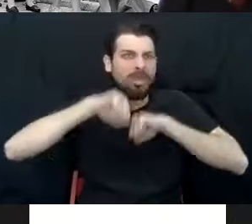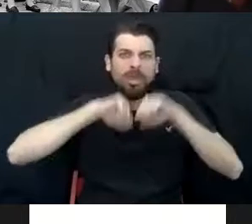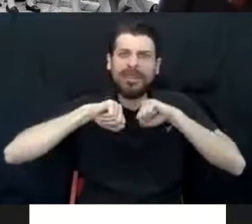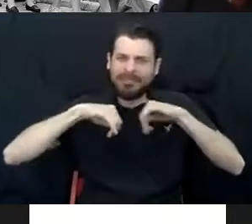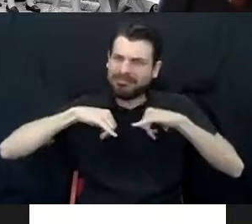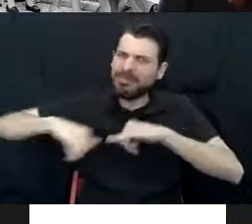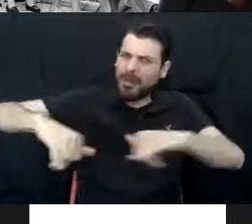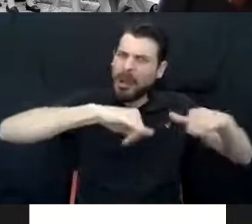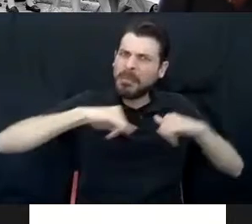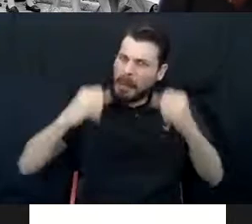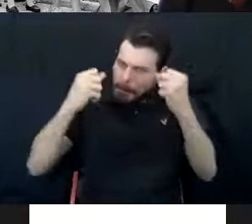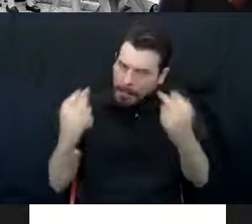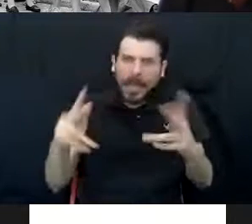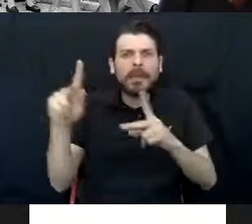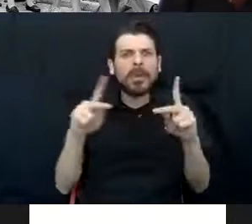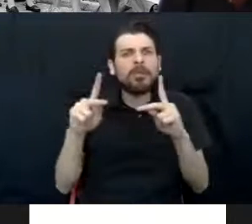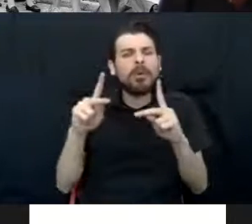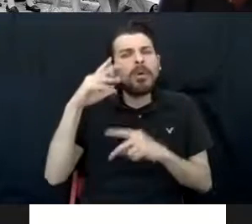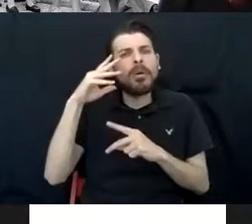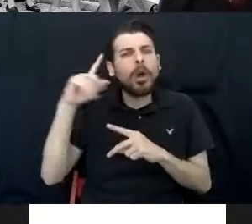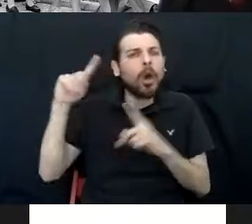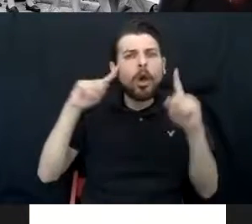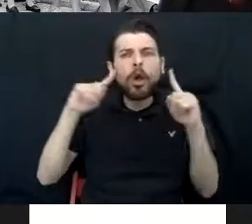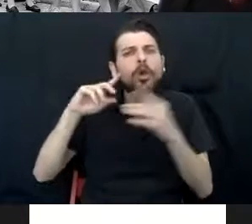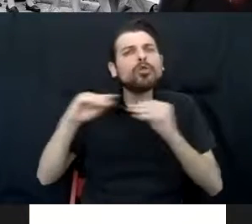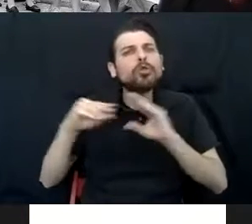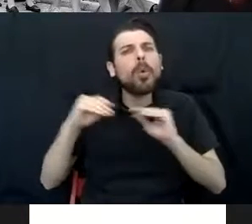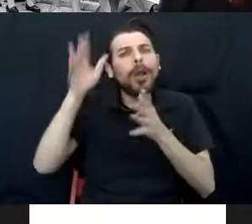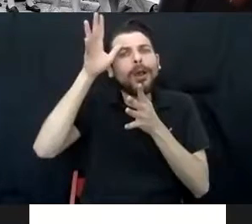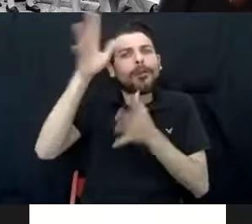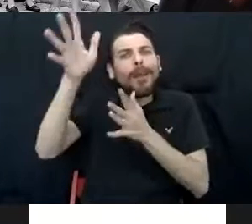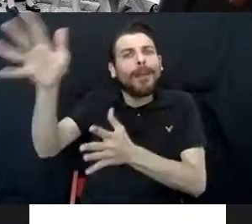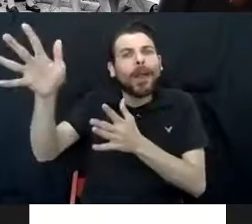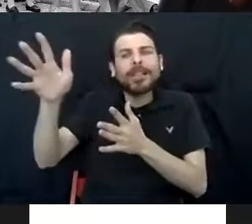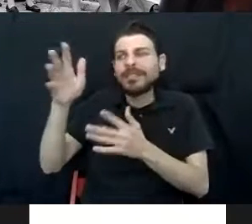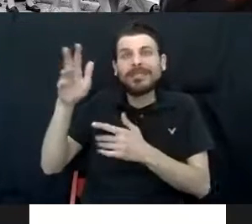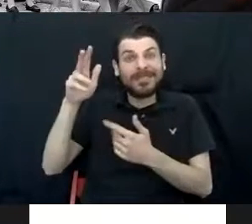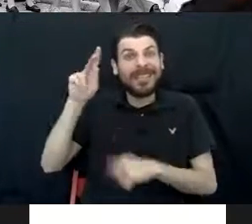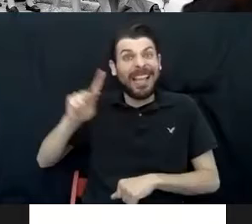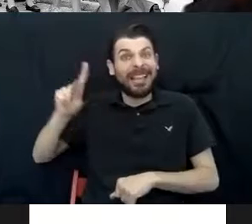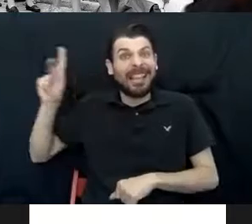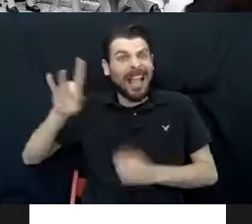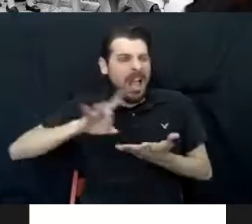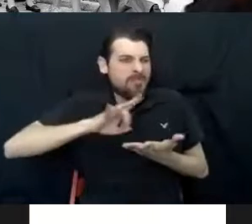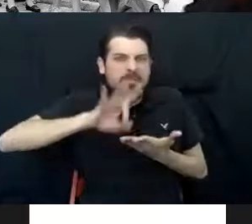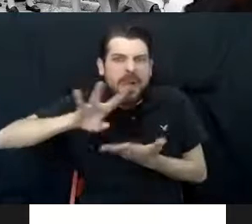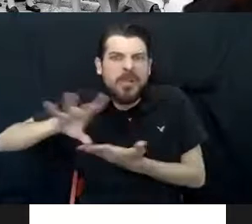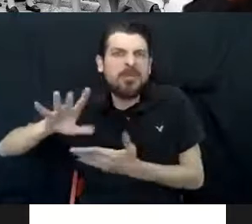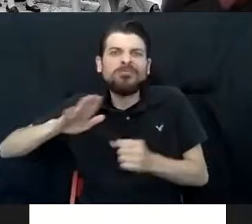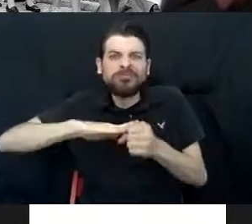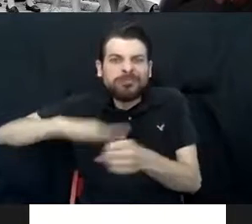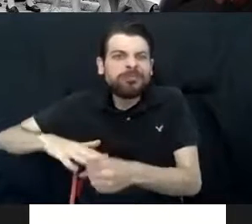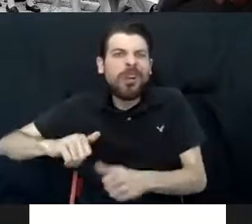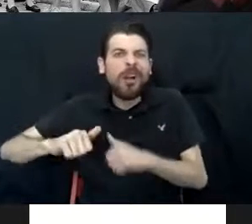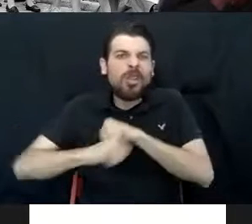of their grandparents or their parents having been run out of Mississippi or